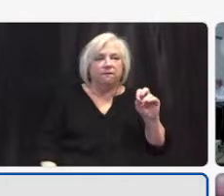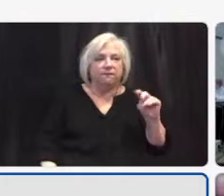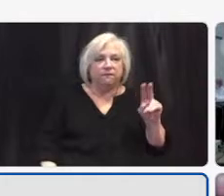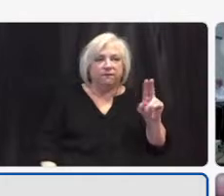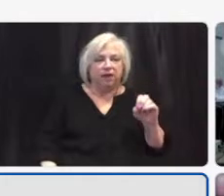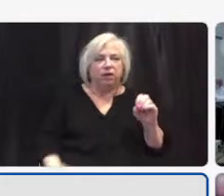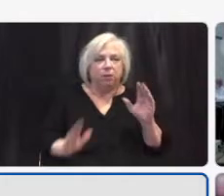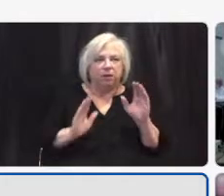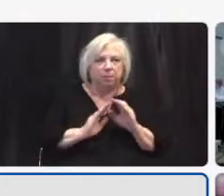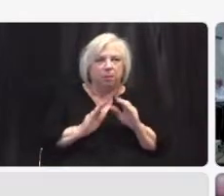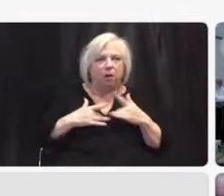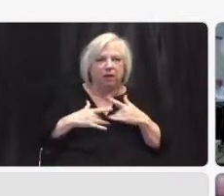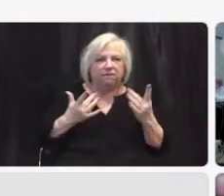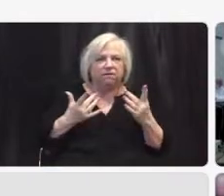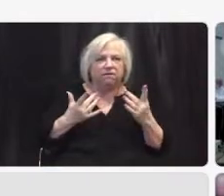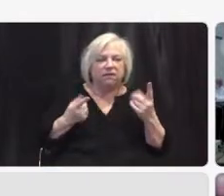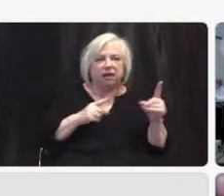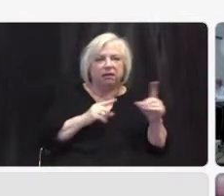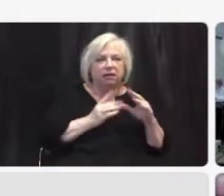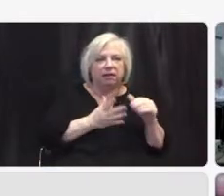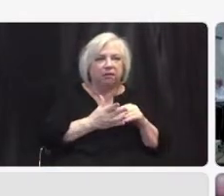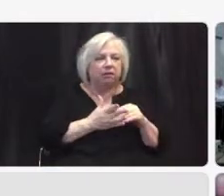Okay, thank you.